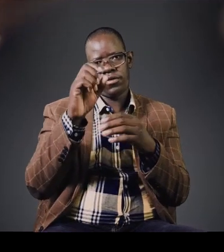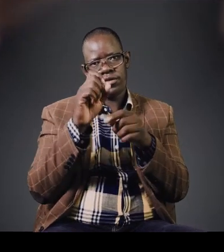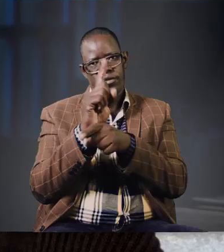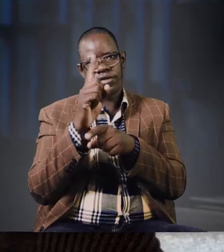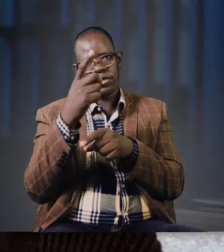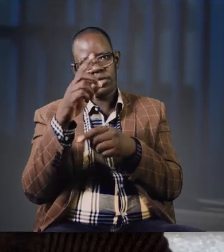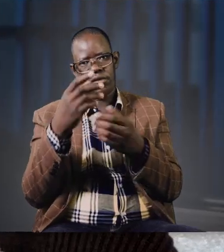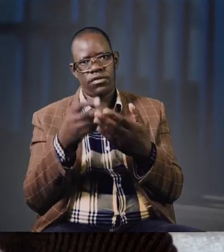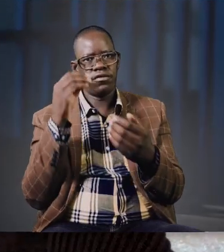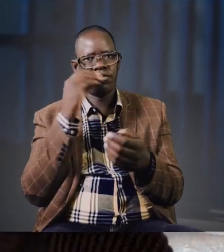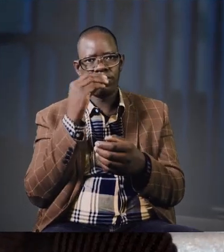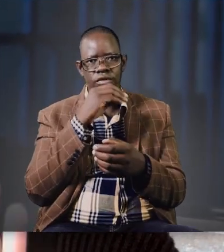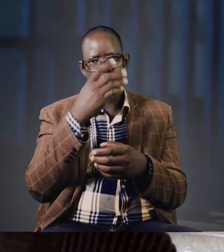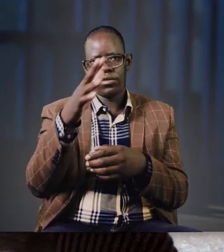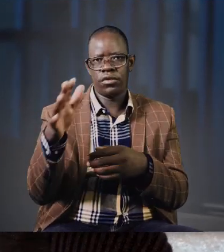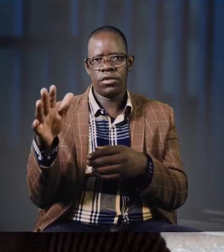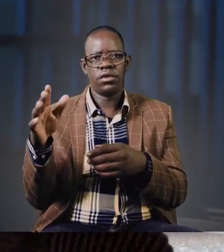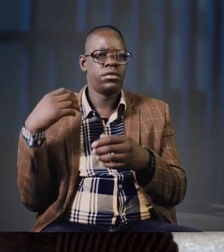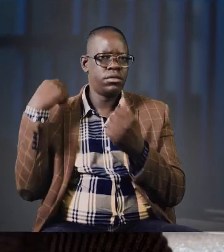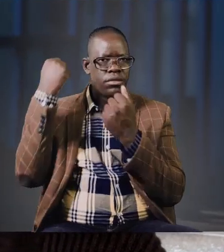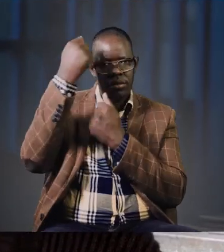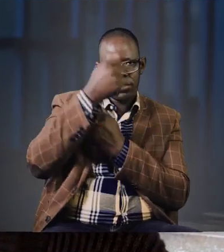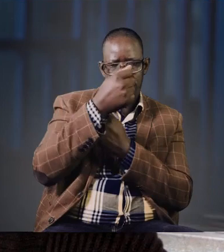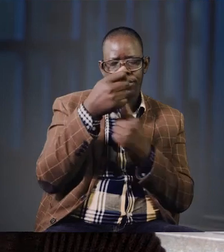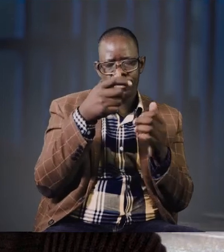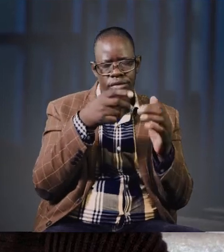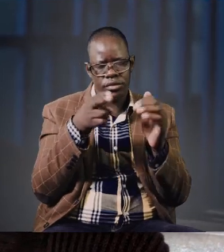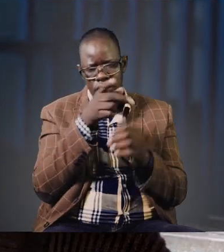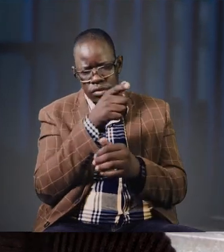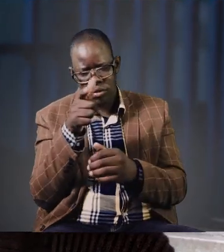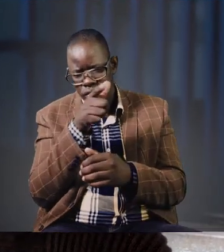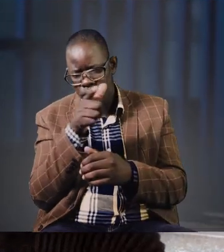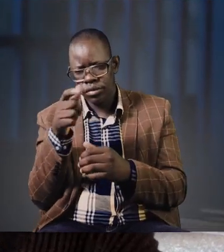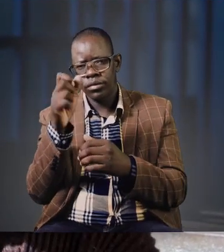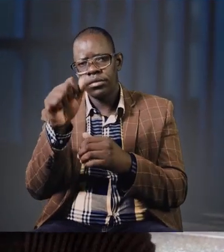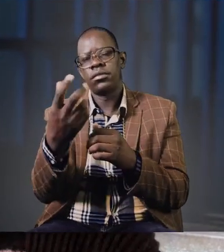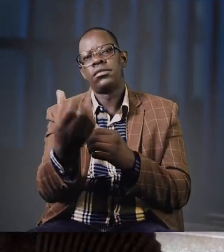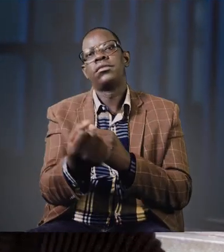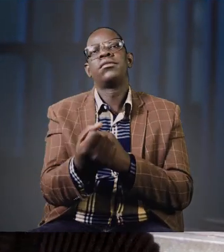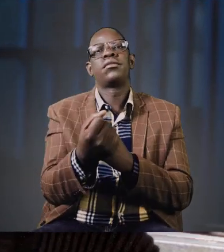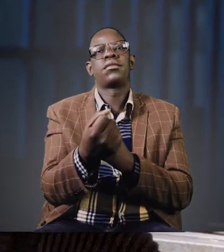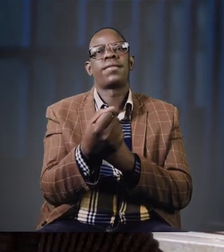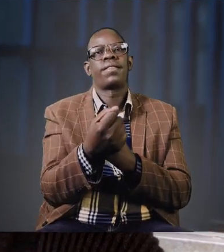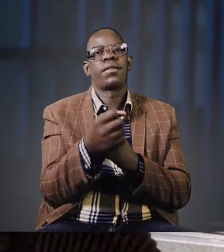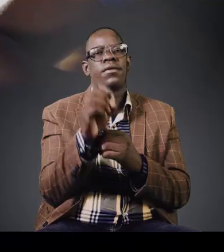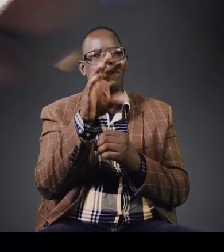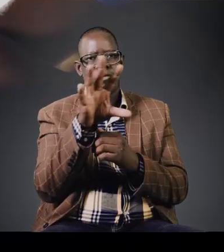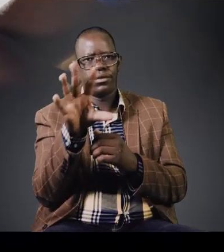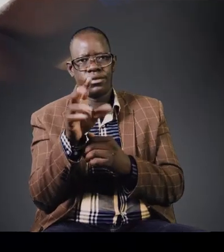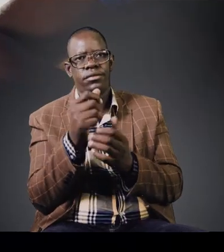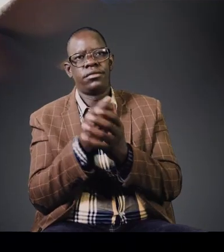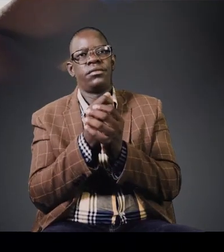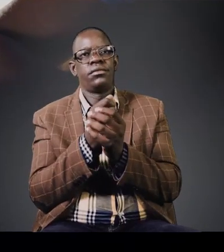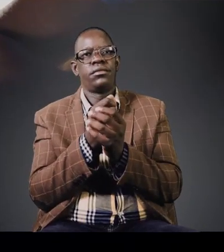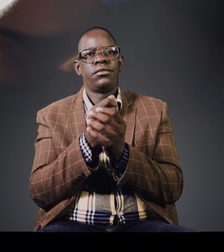stock such as food, water, blankets, and torches should be available. Yeah. I think that's it. And guys, I'm also feeling so sorry for my